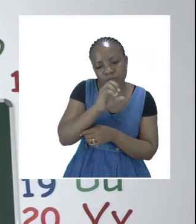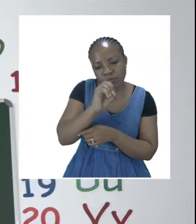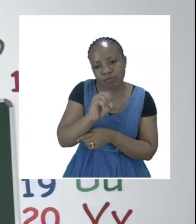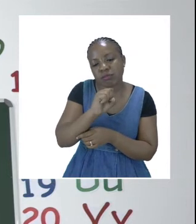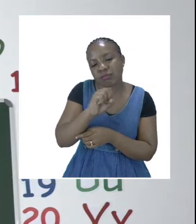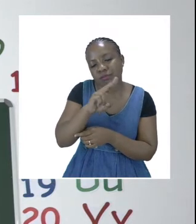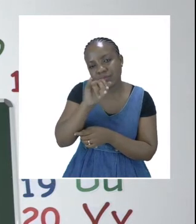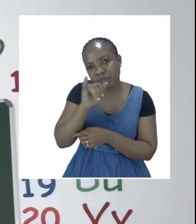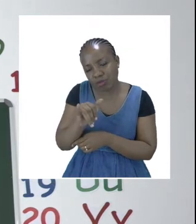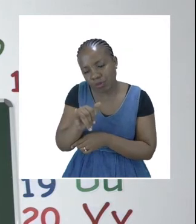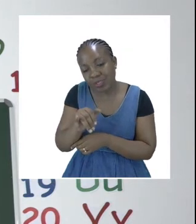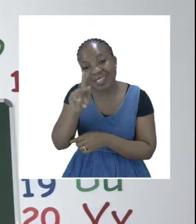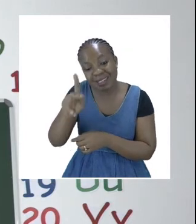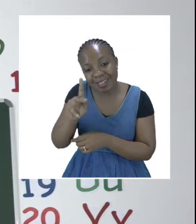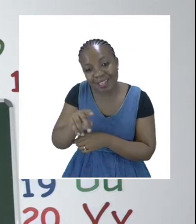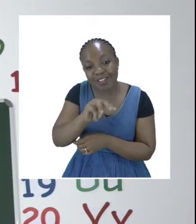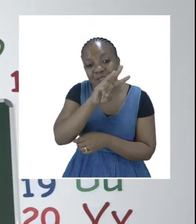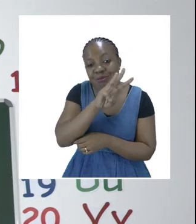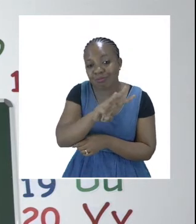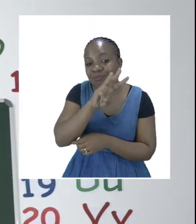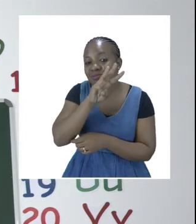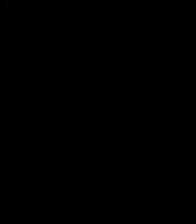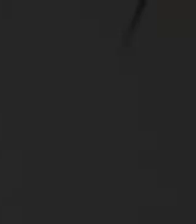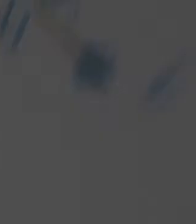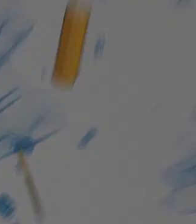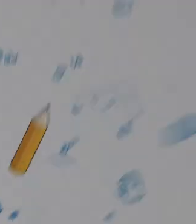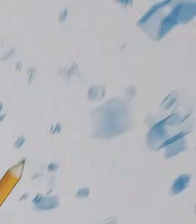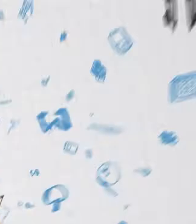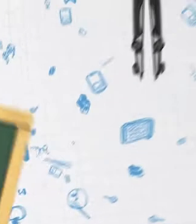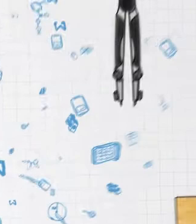our website, Zoshi Online.